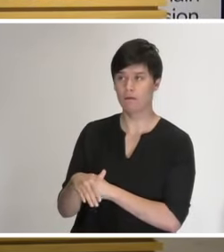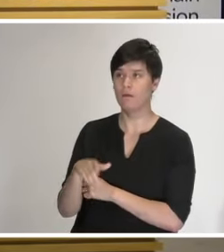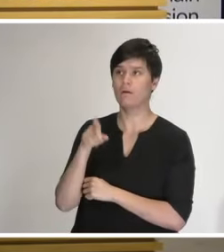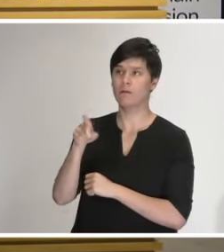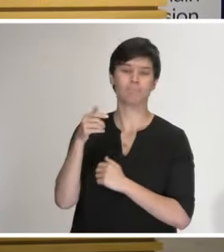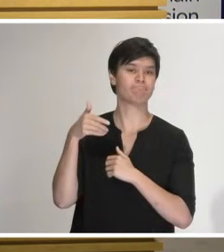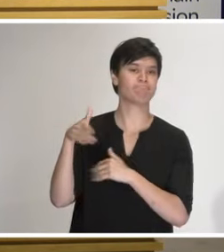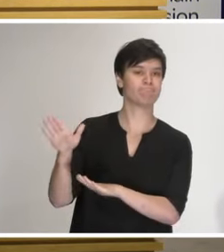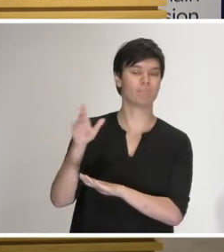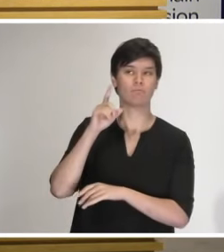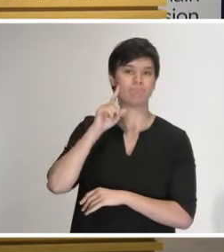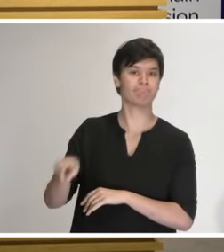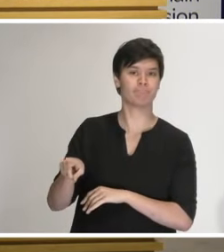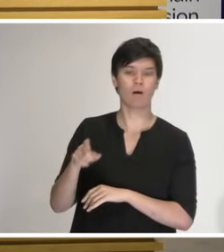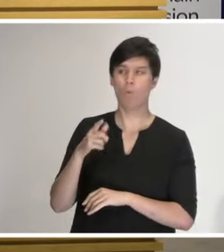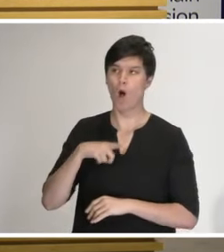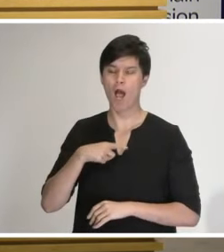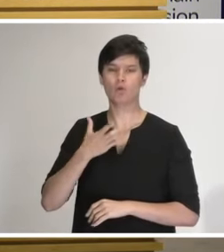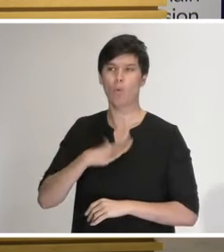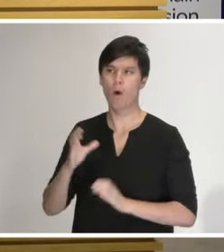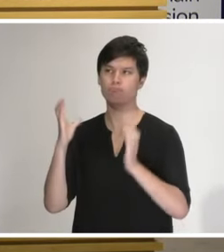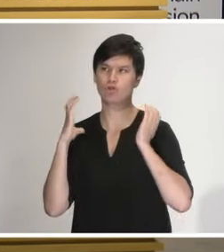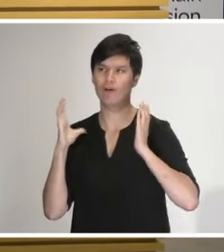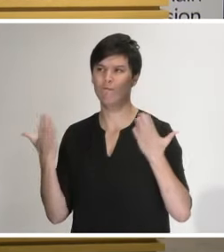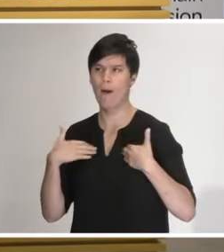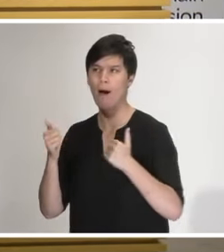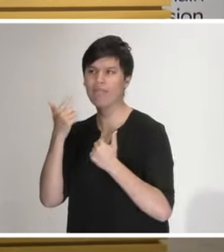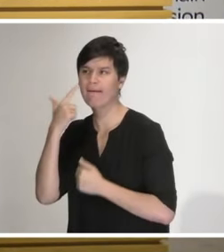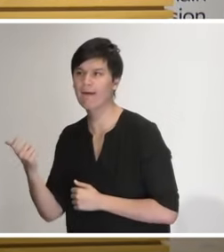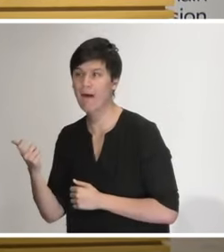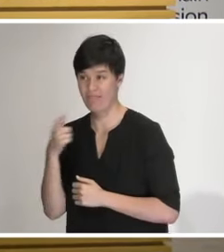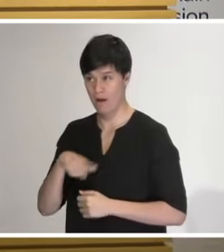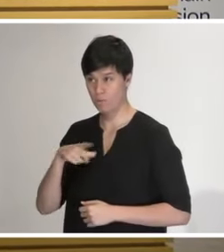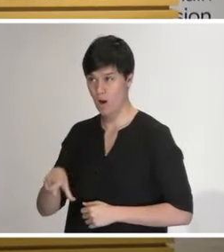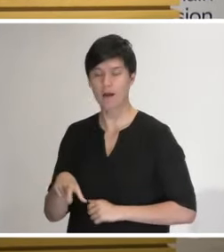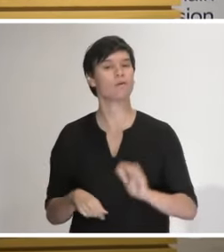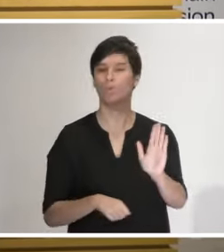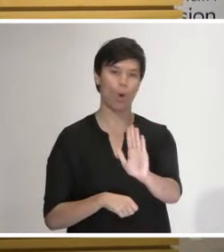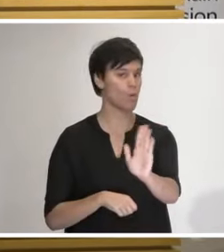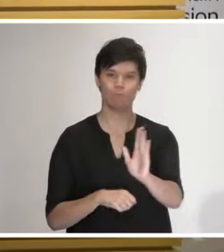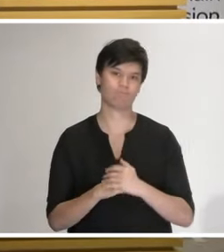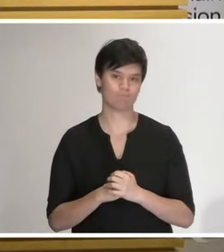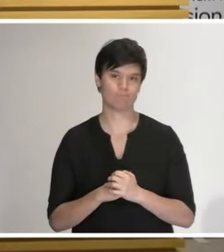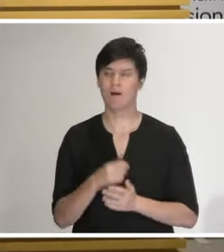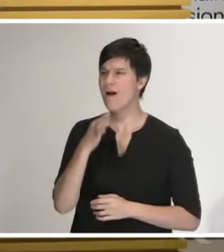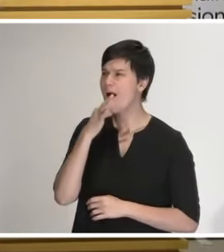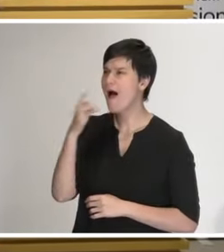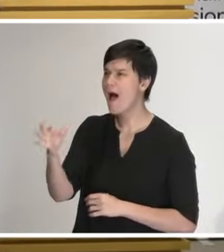that's not a factor in the decision around Mercy flights. Do you have any update on the number of foreigners leaving New